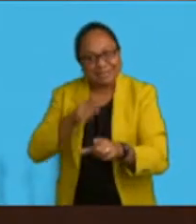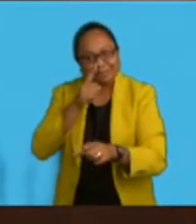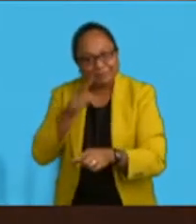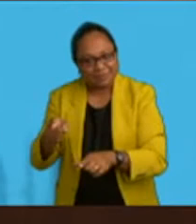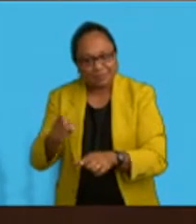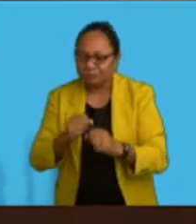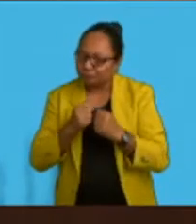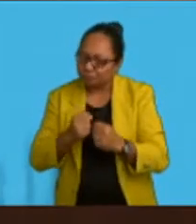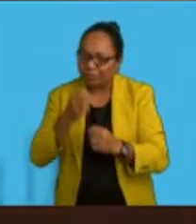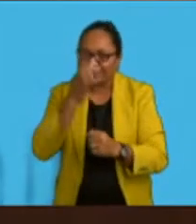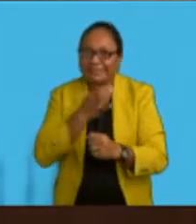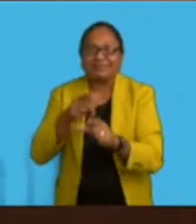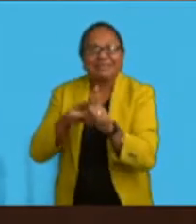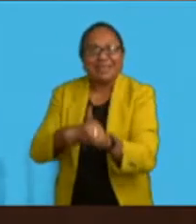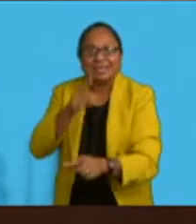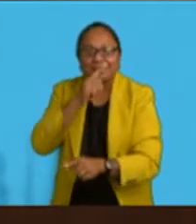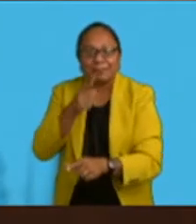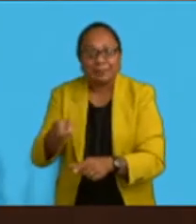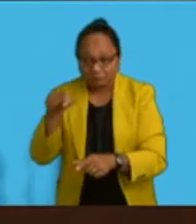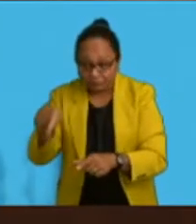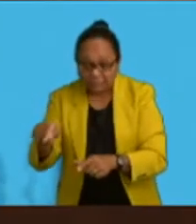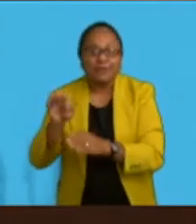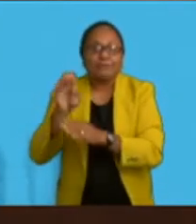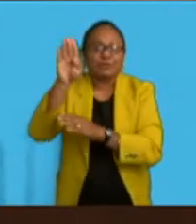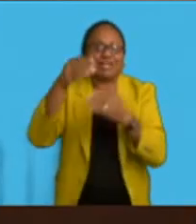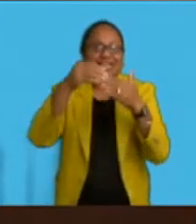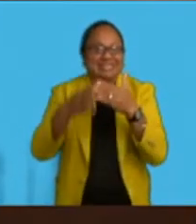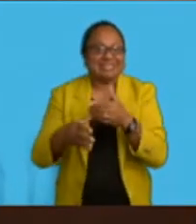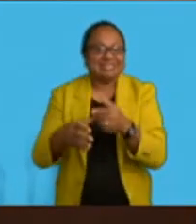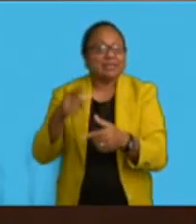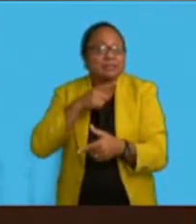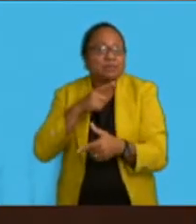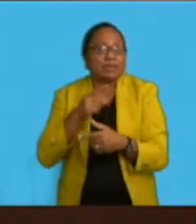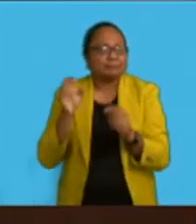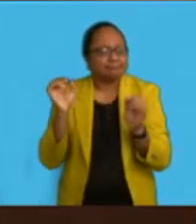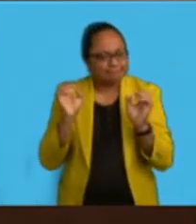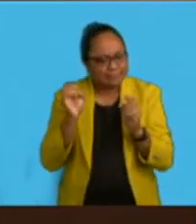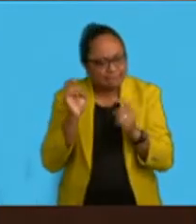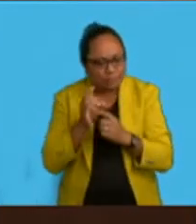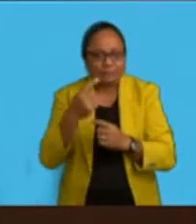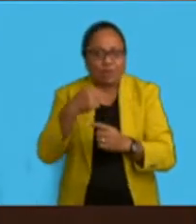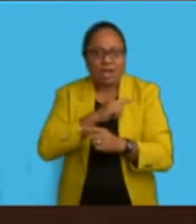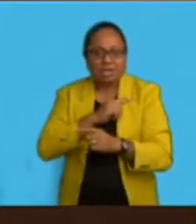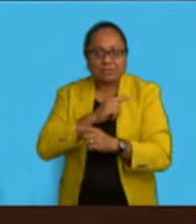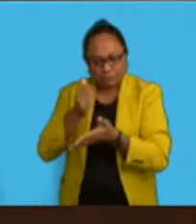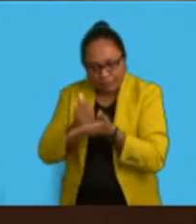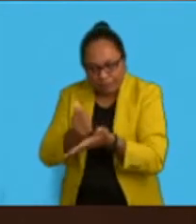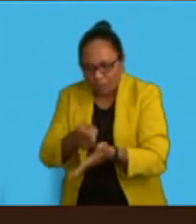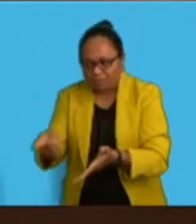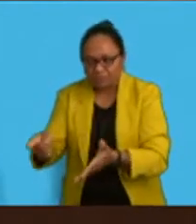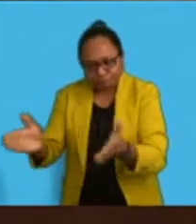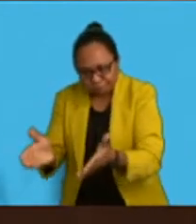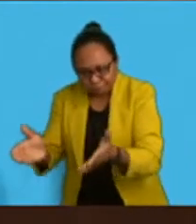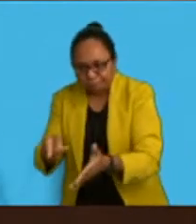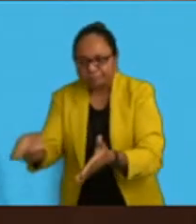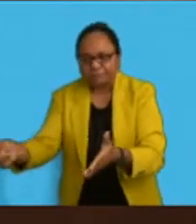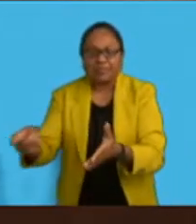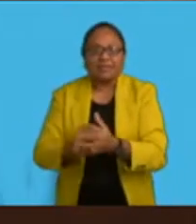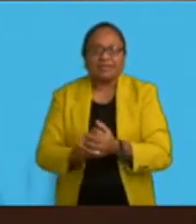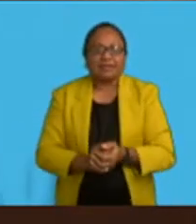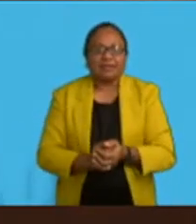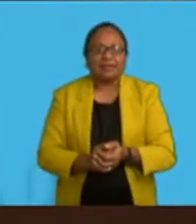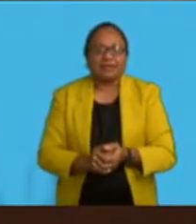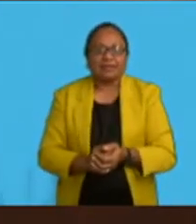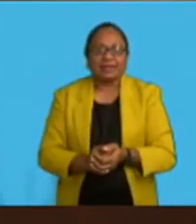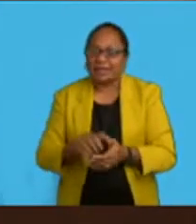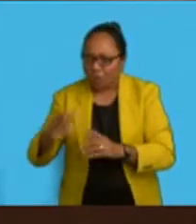firmly believe in our youth. They are our future leaders, and it is critical for us to invest in them and harness their energy, their pragmatism, and indeed